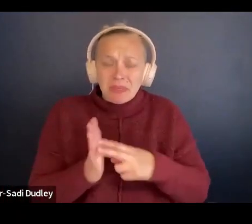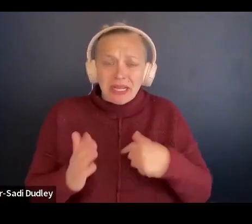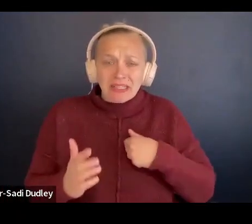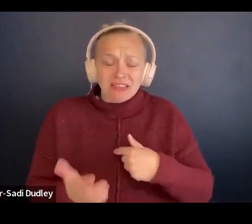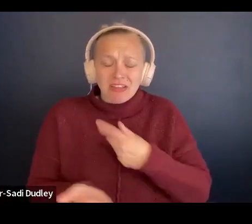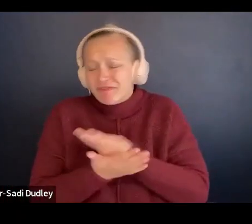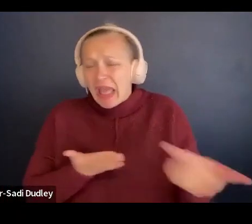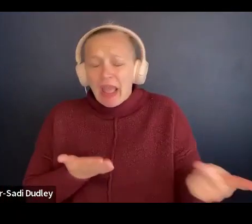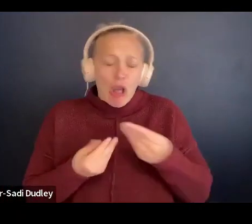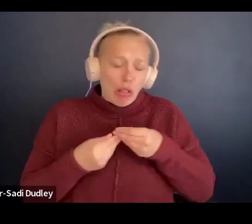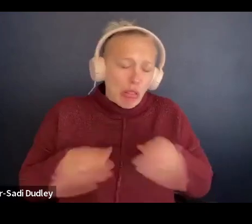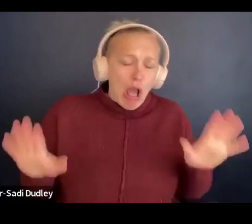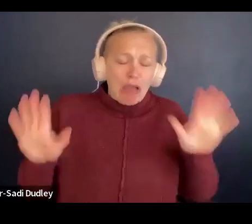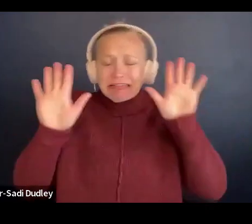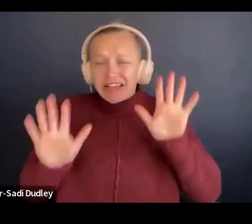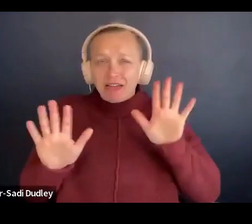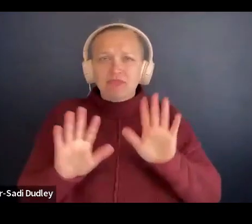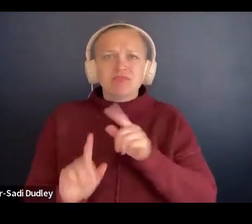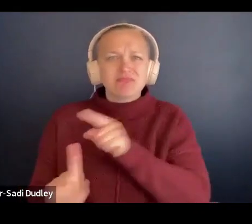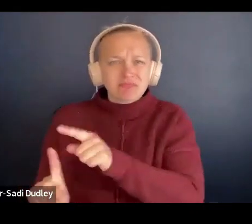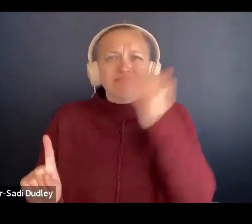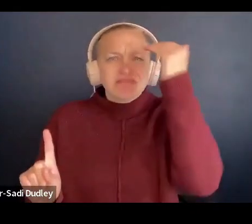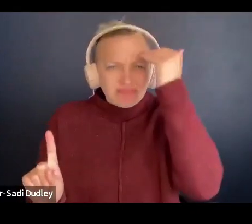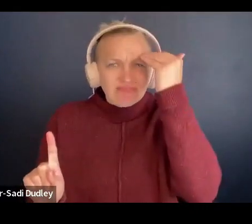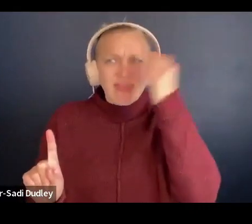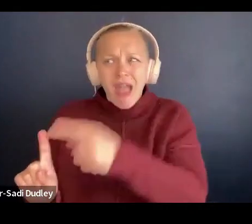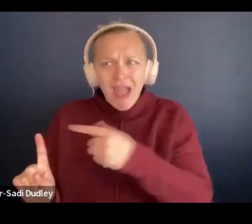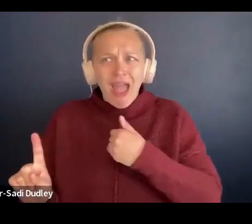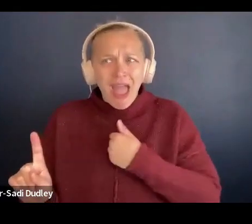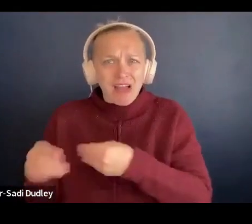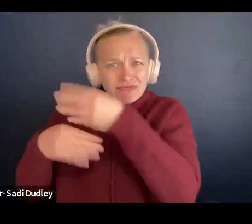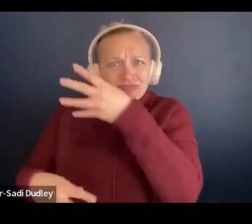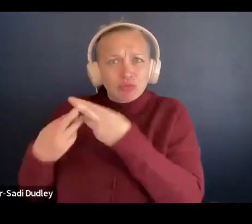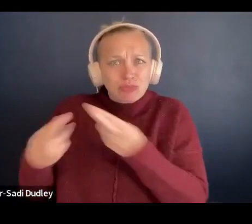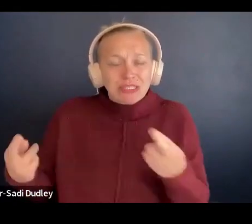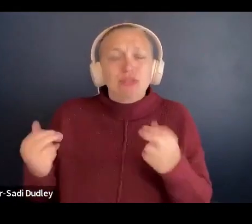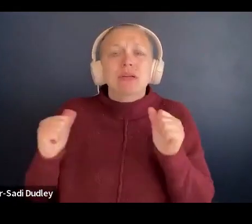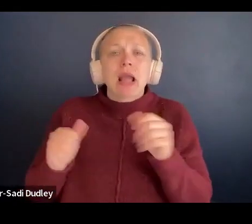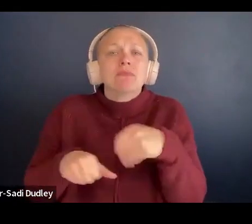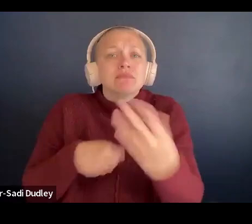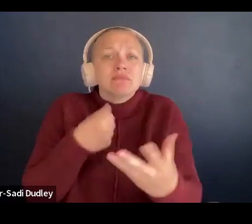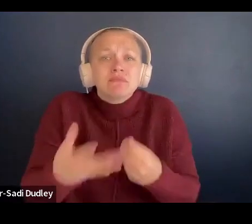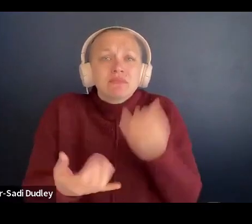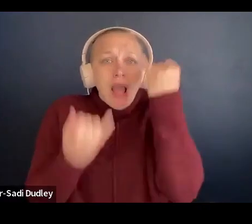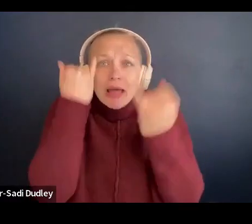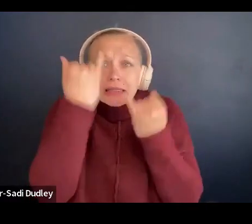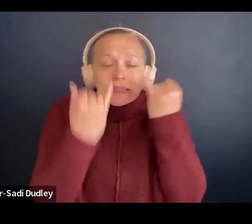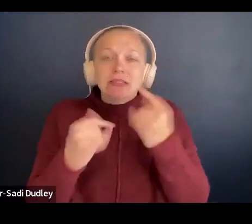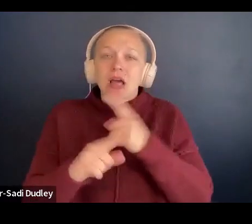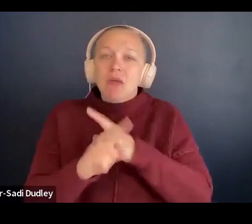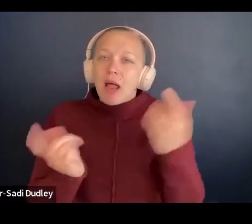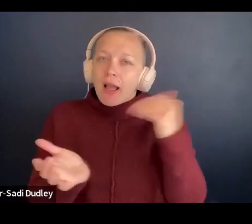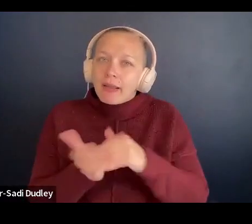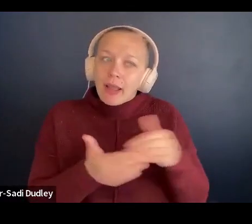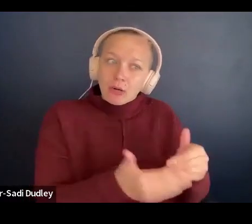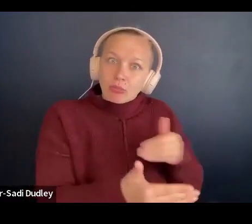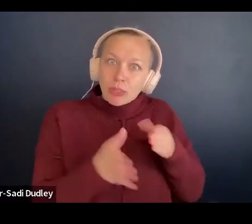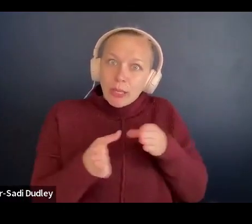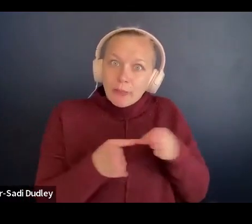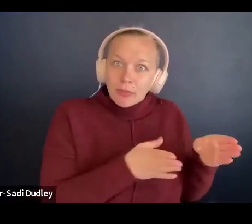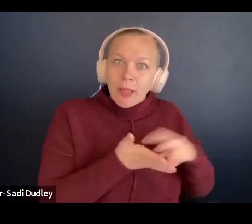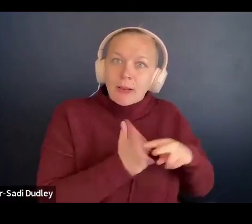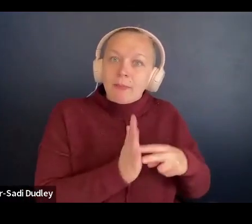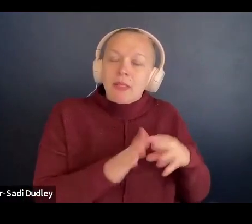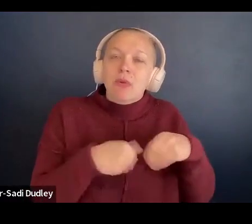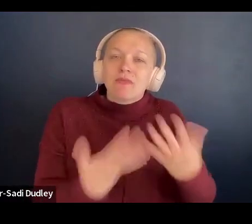means. Funeral directors have lots of resources. So, but pre-planning is done ahead of time, and it creates a remarkable peace of mind. It